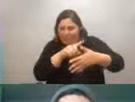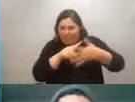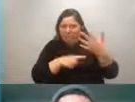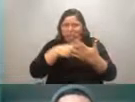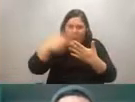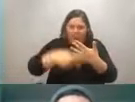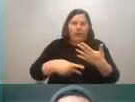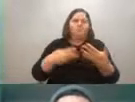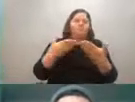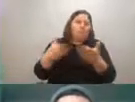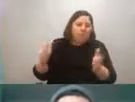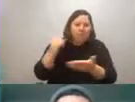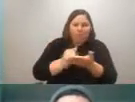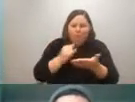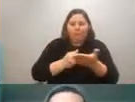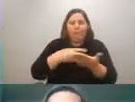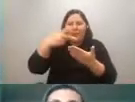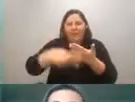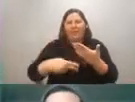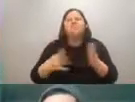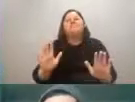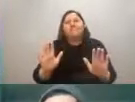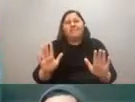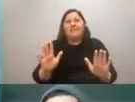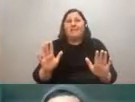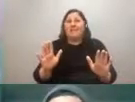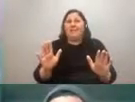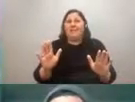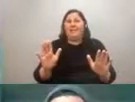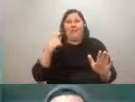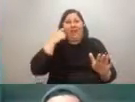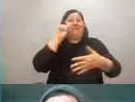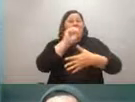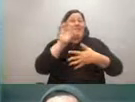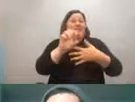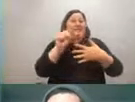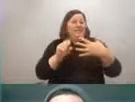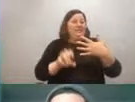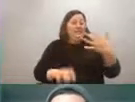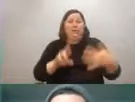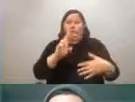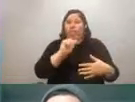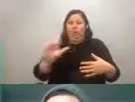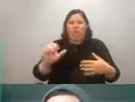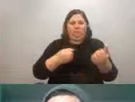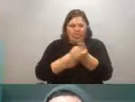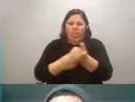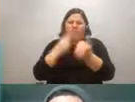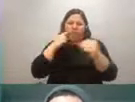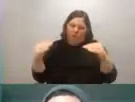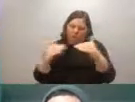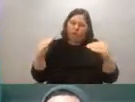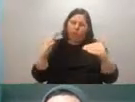um and i should say with all of that that i mentioned uh rack advocates for equity inclusion